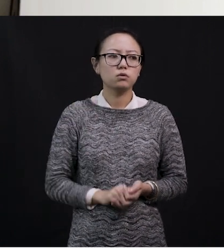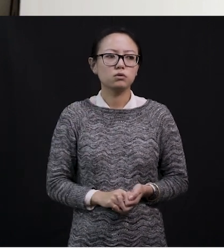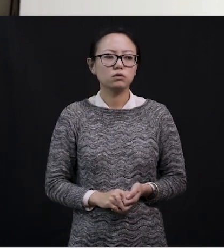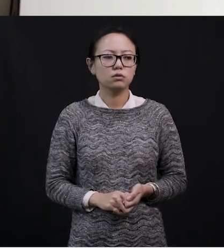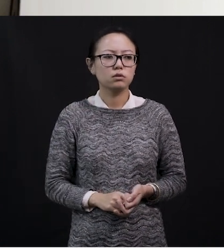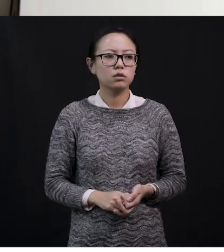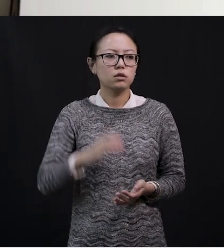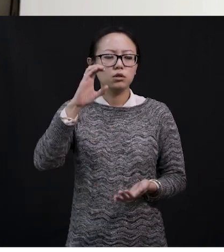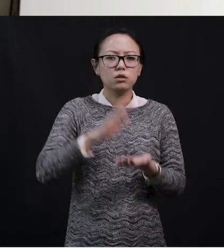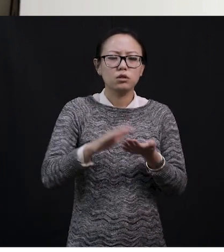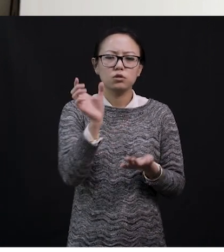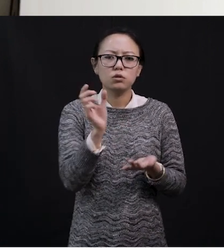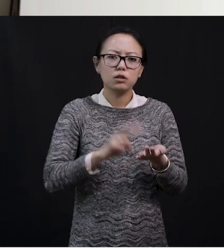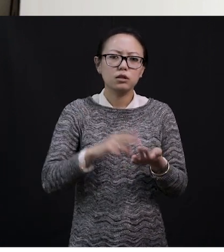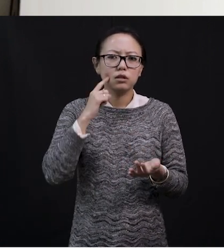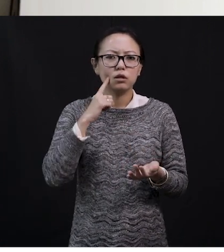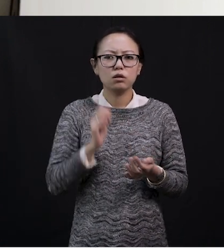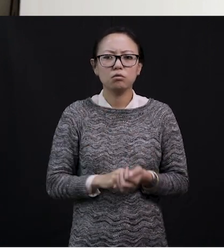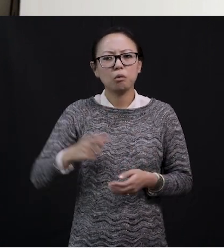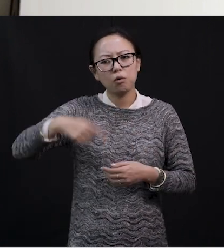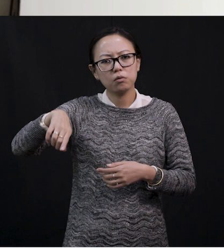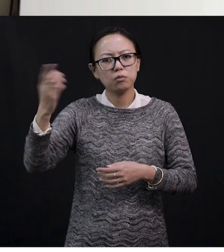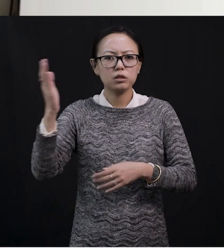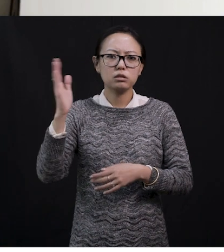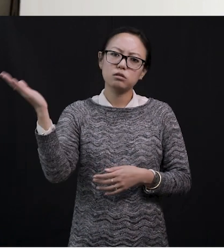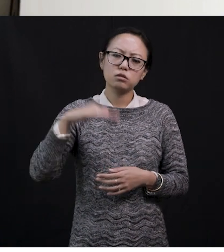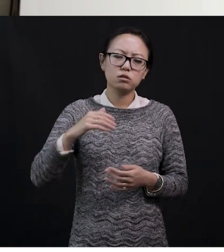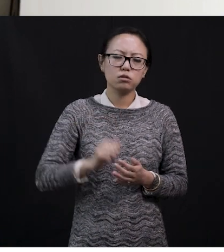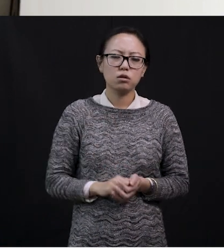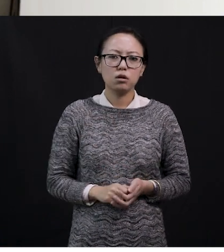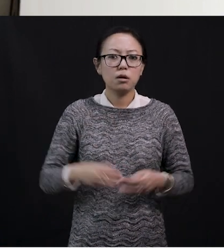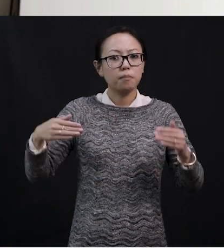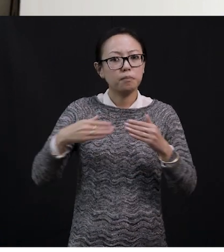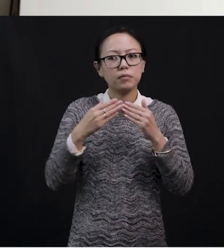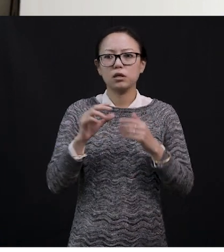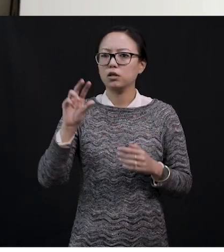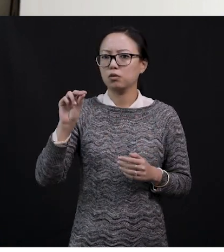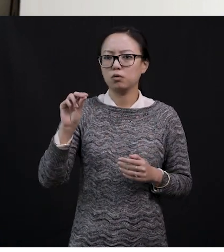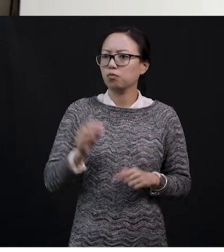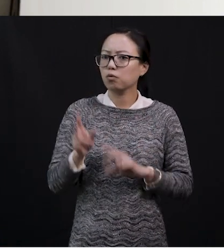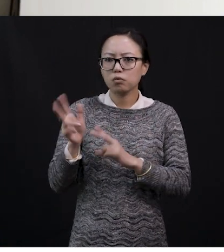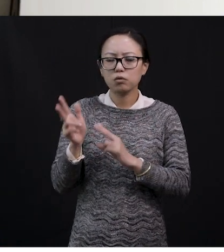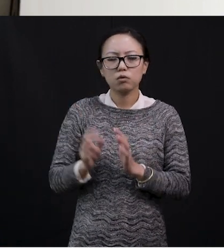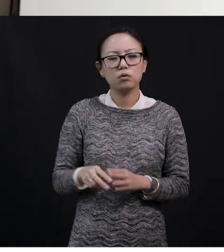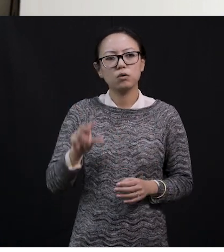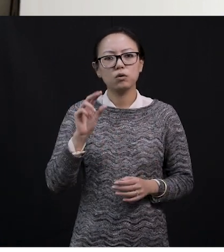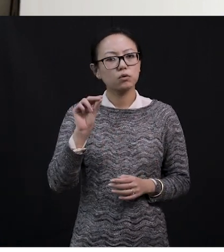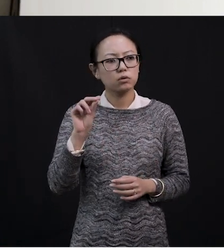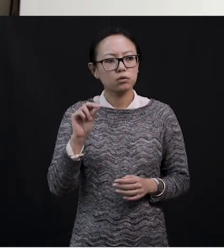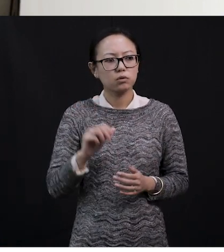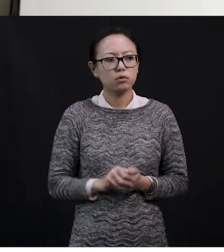this time he's visiting, but he never told him or he never listened to him about what